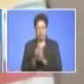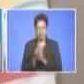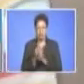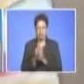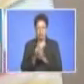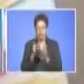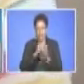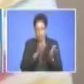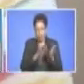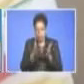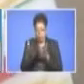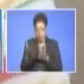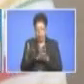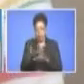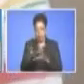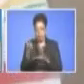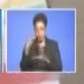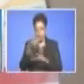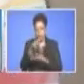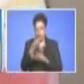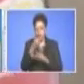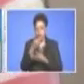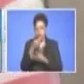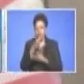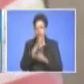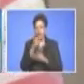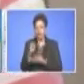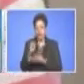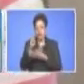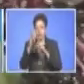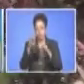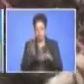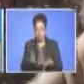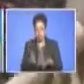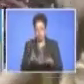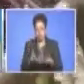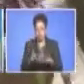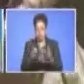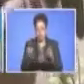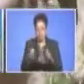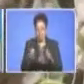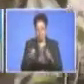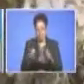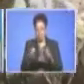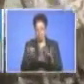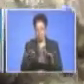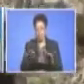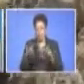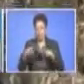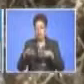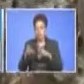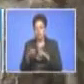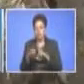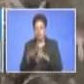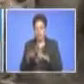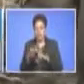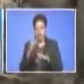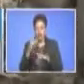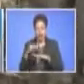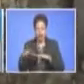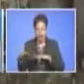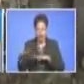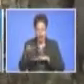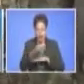I prepare packages for the elderly and food for the old persons. And if I run out of something, I could come to his garden and get carrots, I